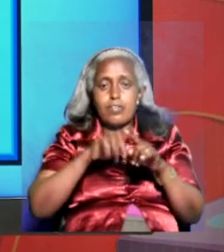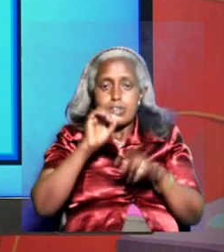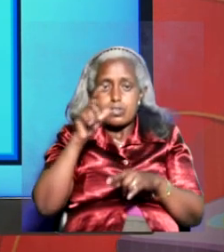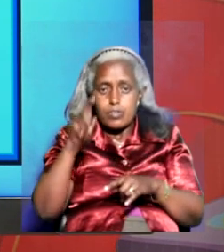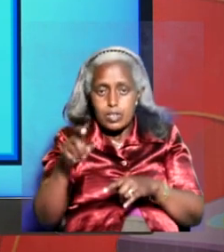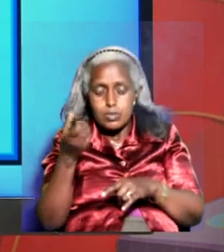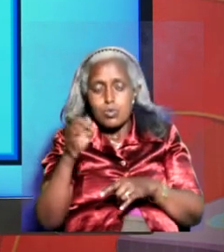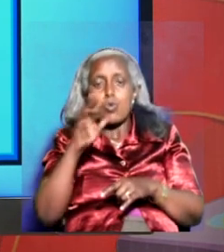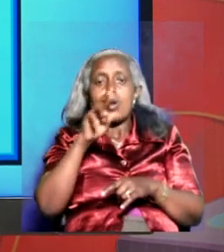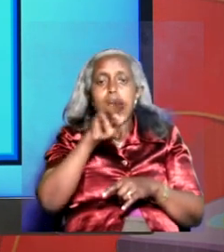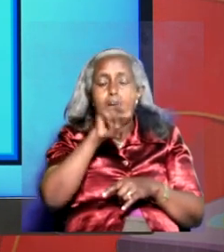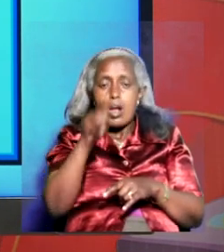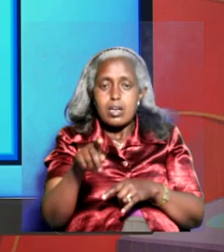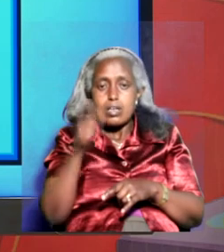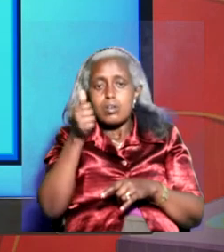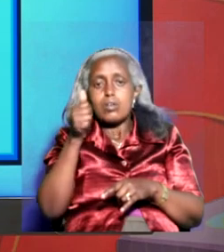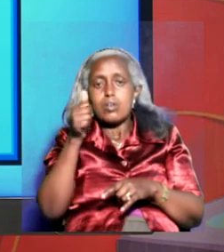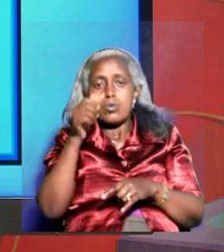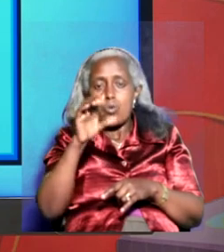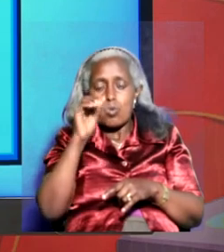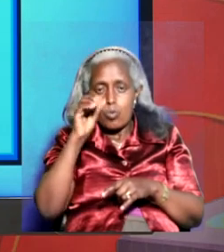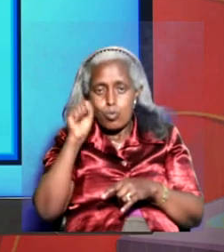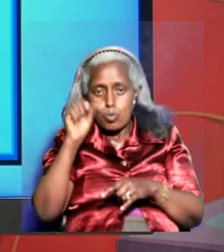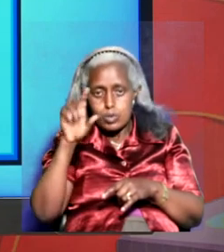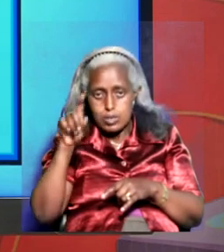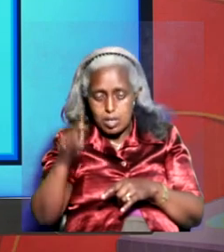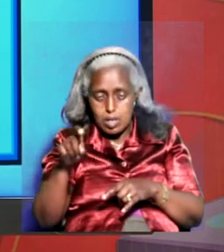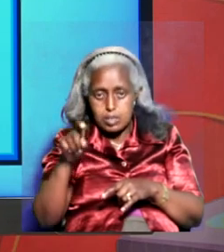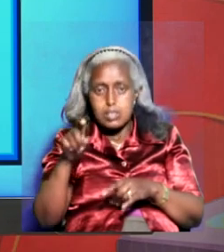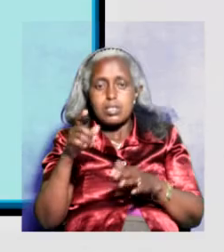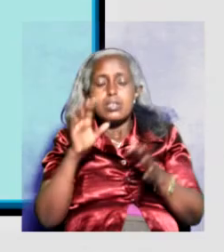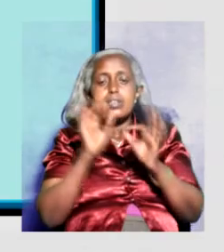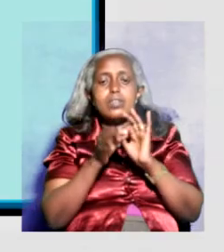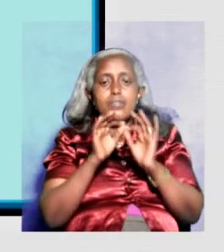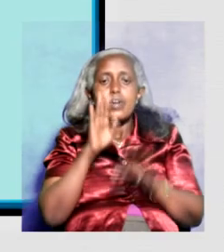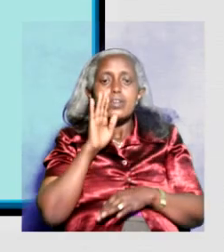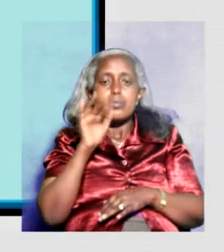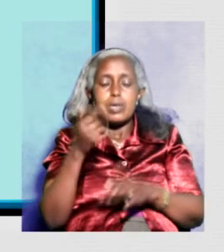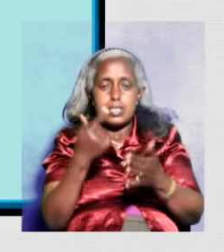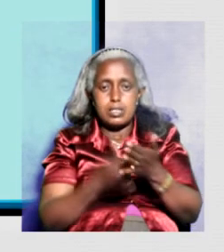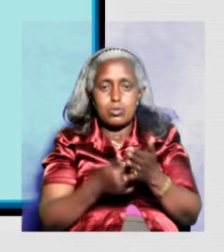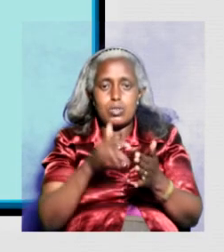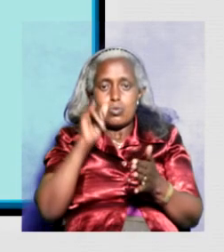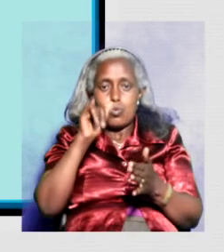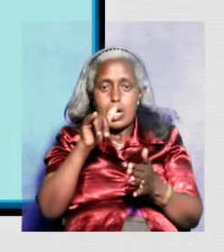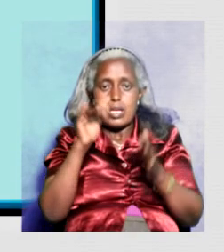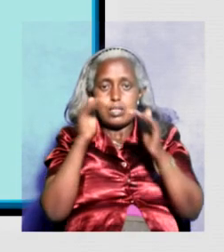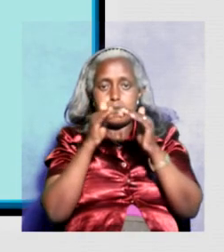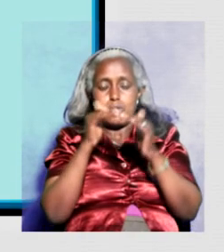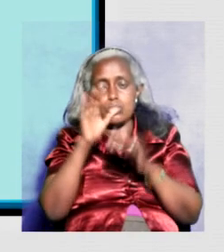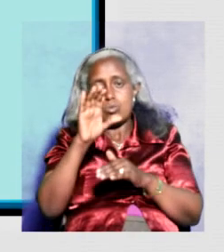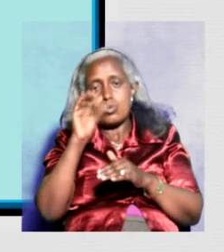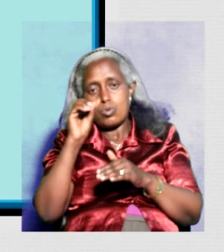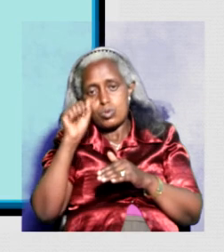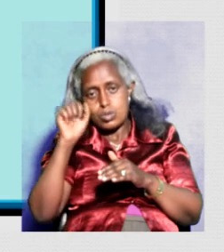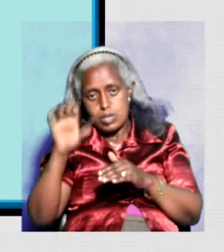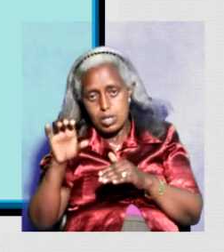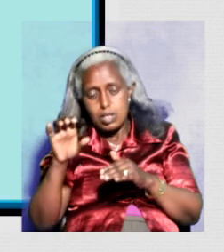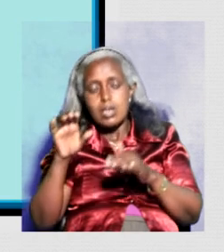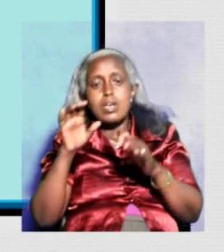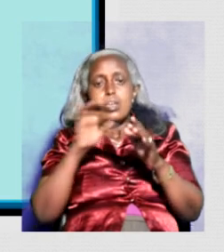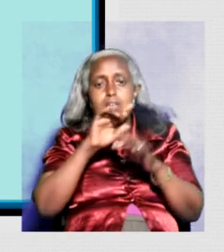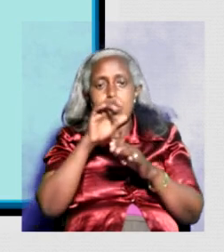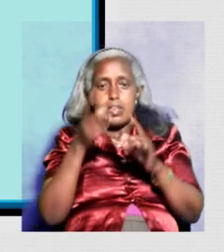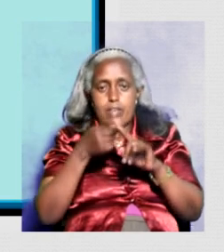arc cosec x, and it's defined by this one, y is equal to cosec inverse x.